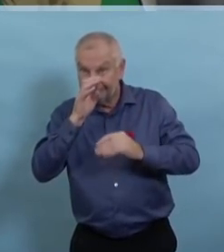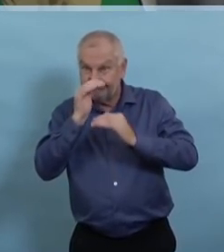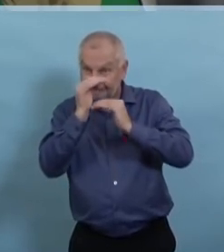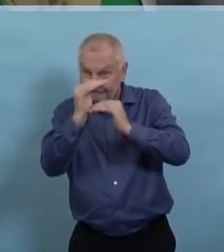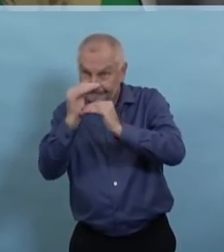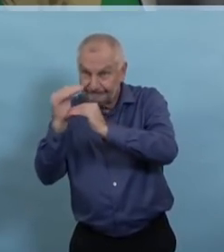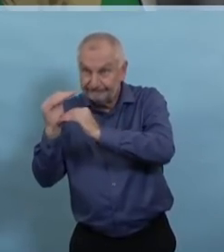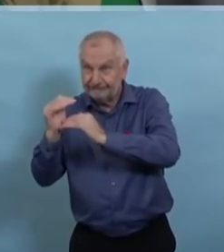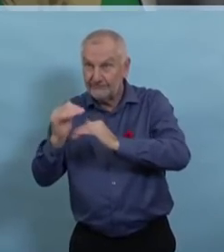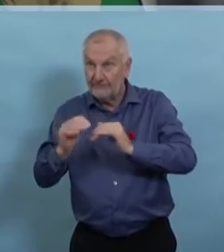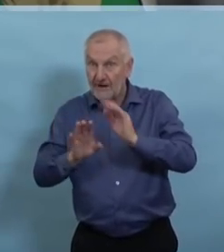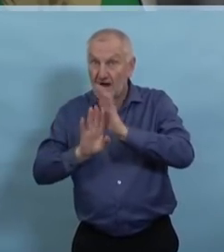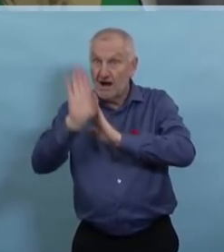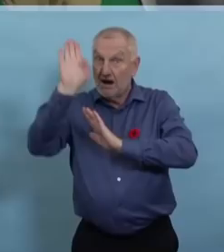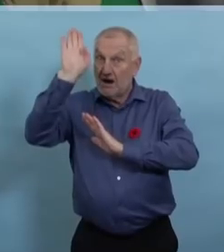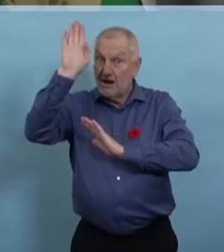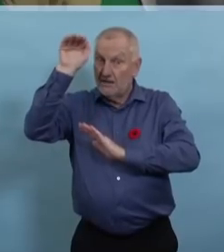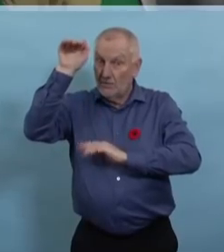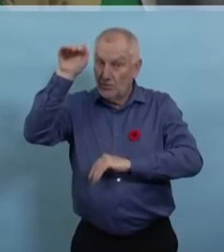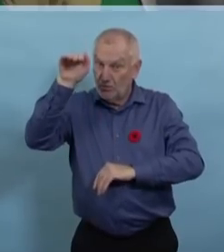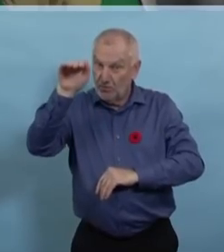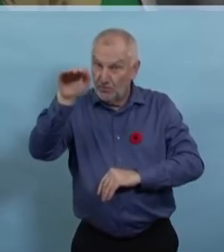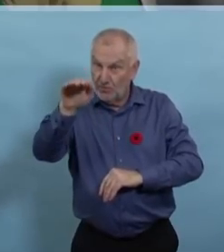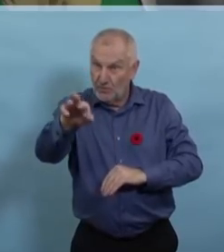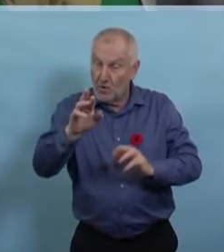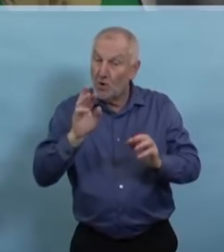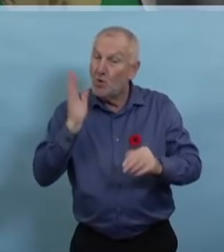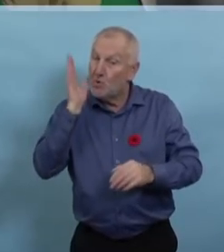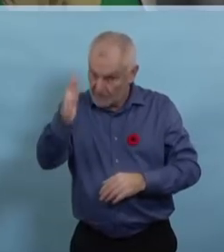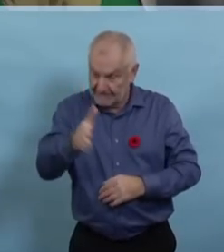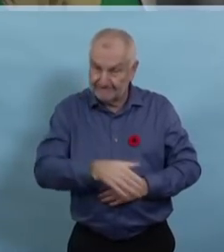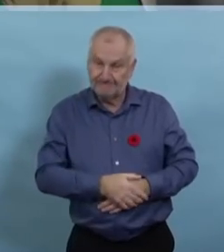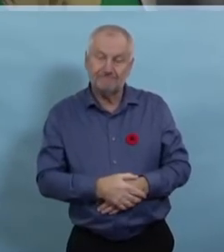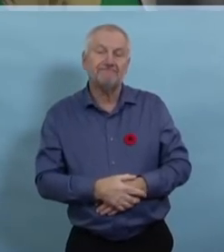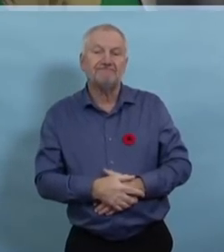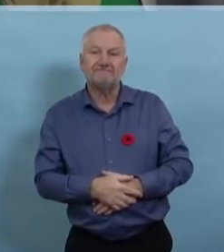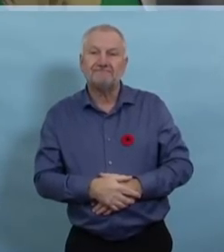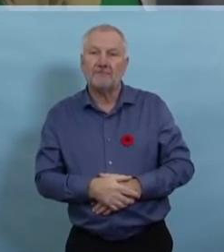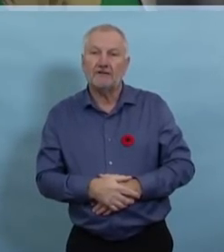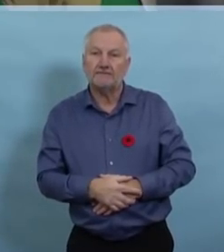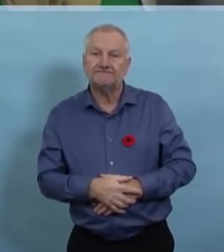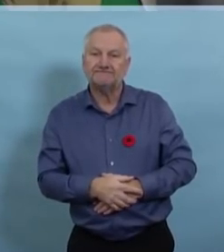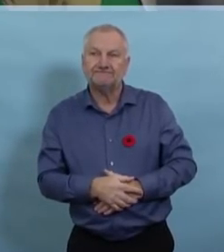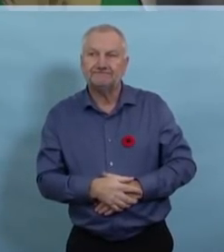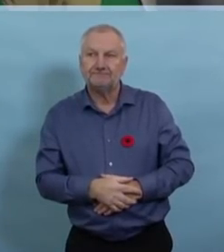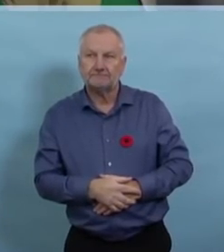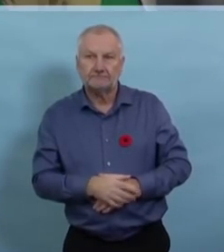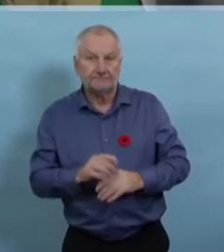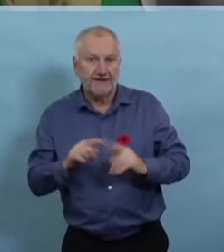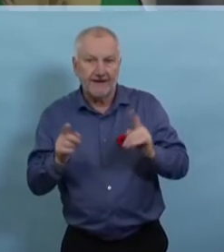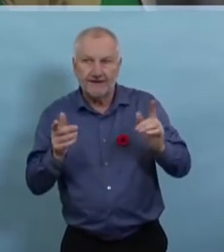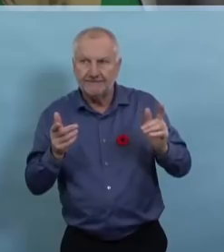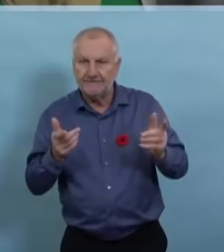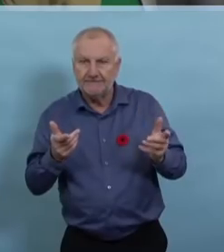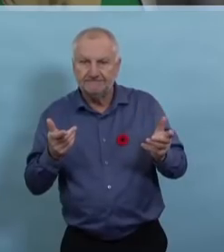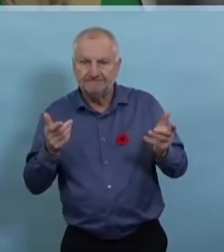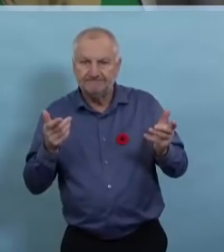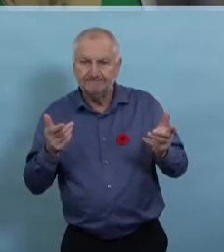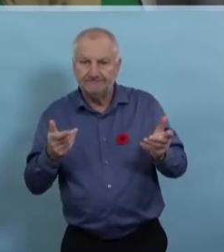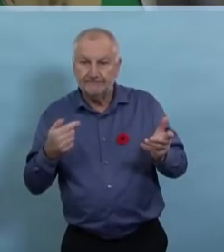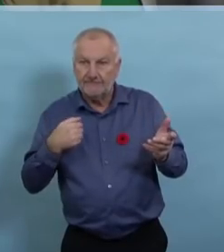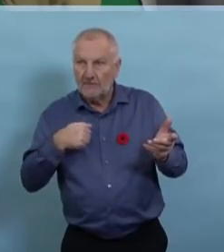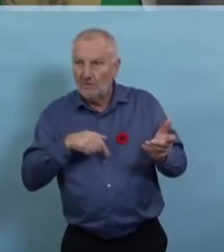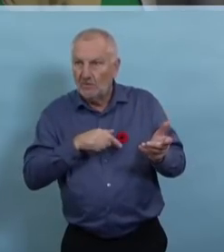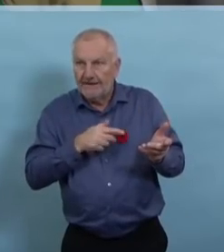bring those numbers down. That will obviously assist in that, but we're not prohibiting principals